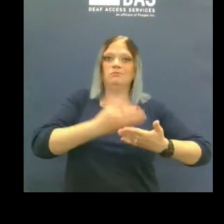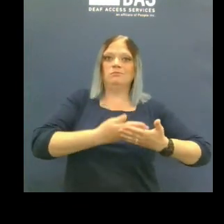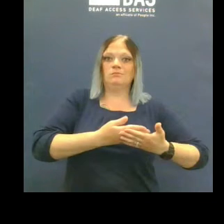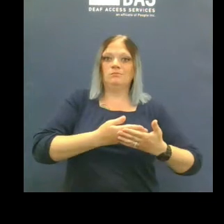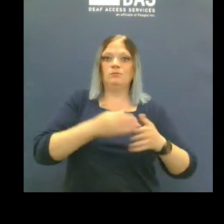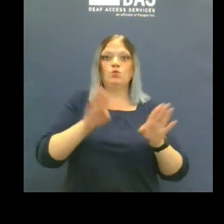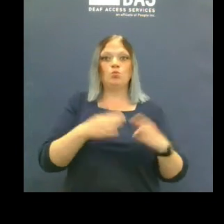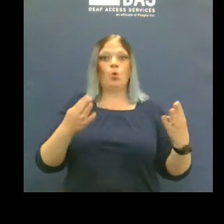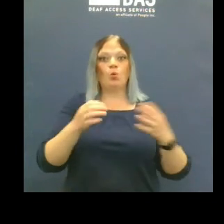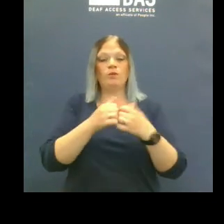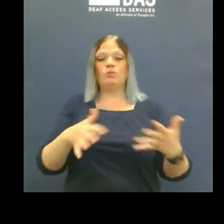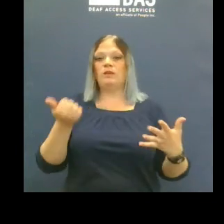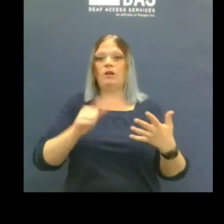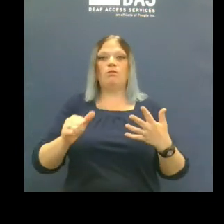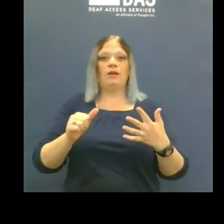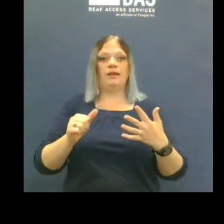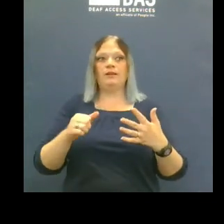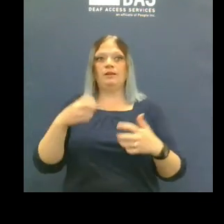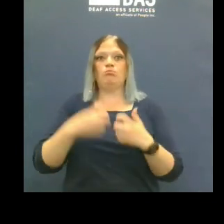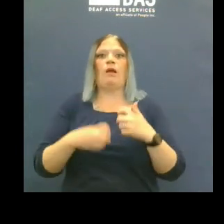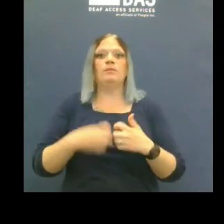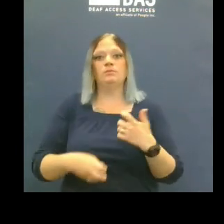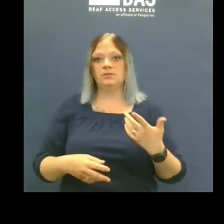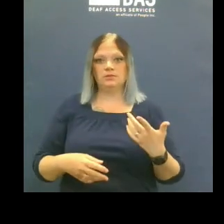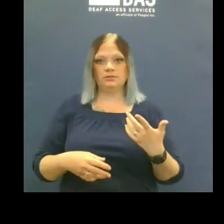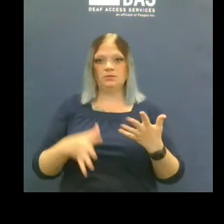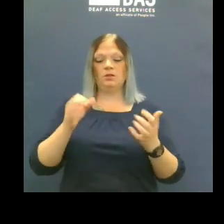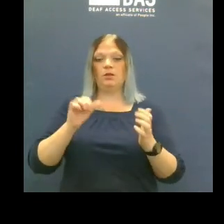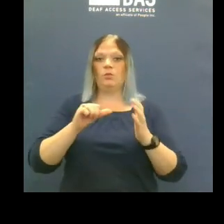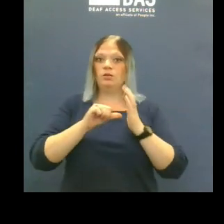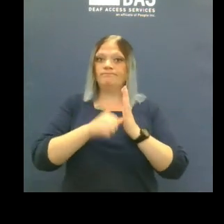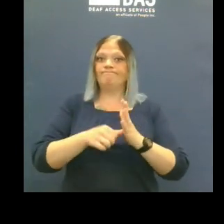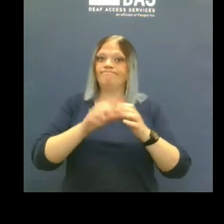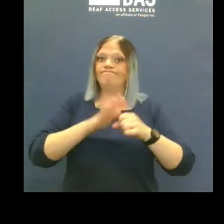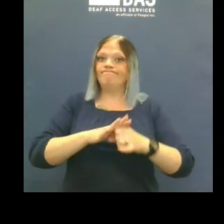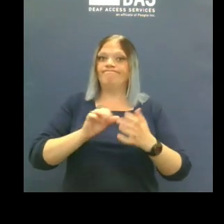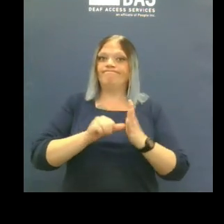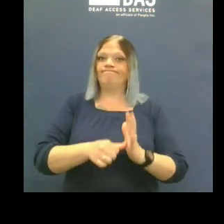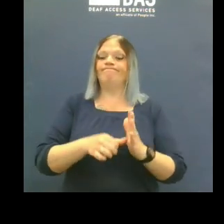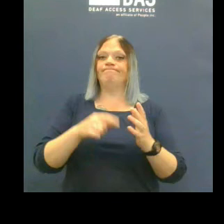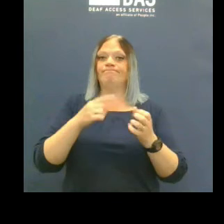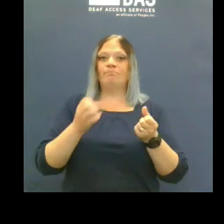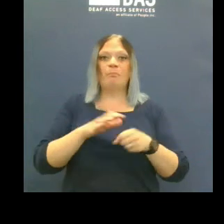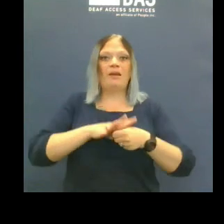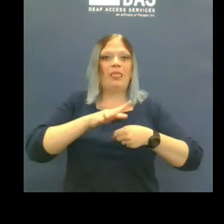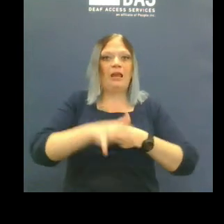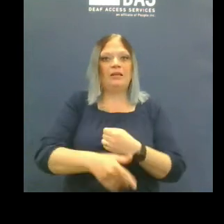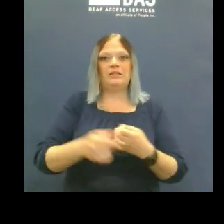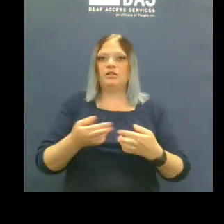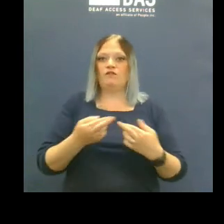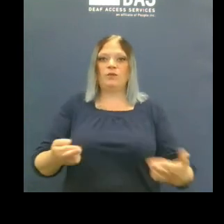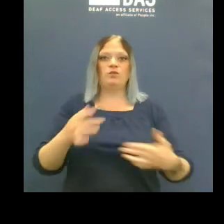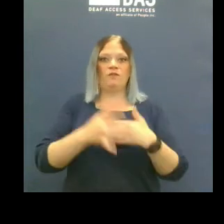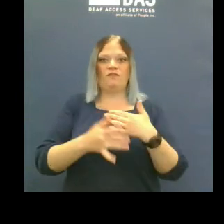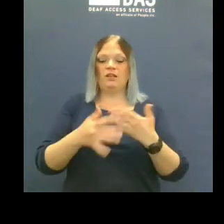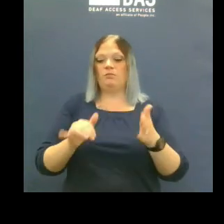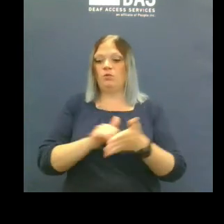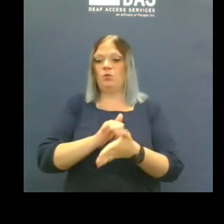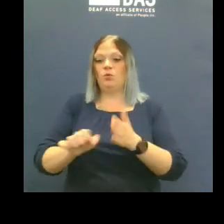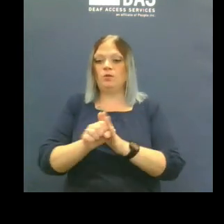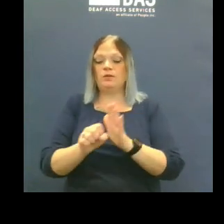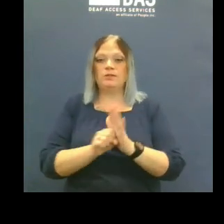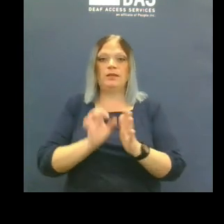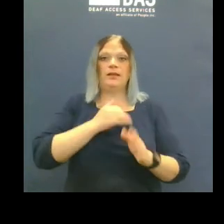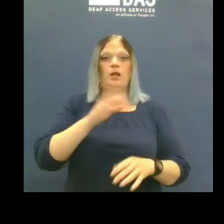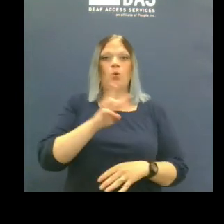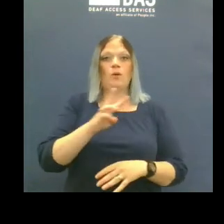open without any hitches. So we do want to stress the fact that there are plenty of resources out there through New York State, through our website,